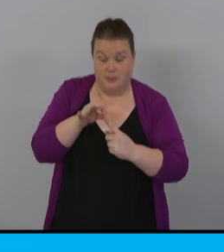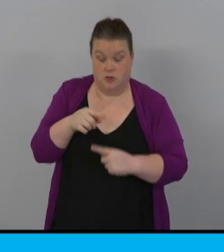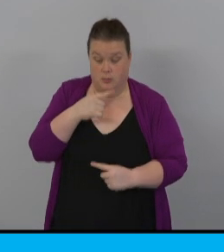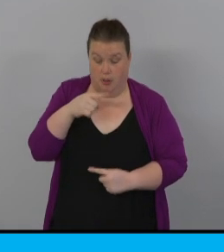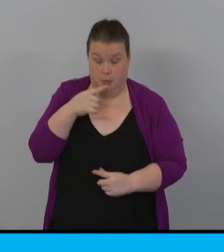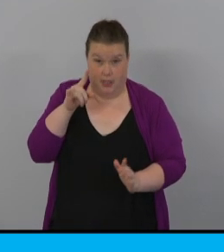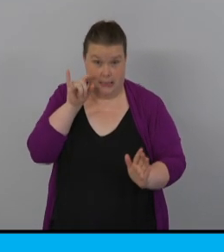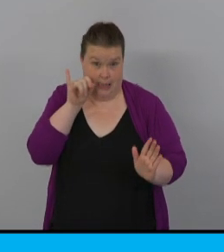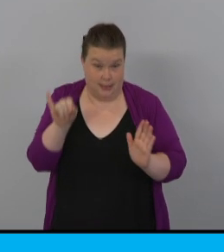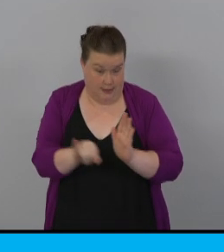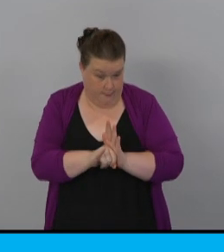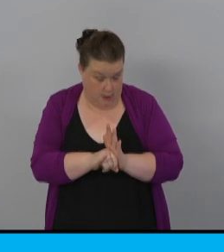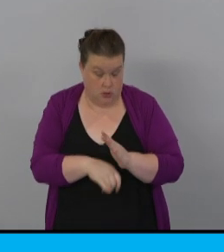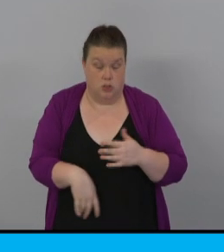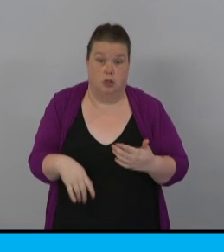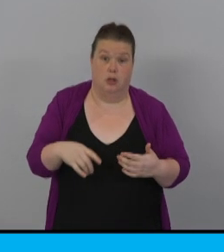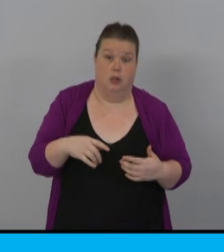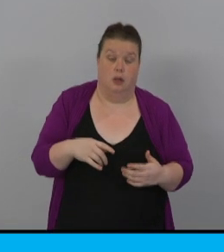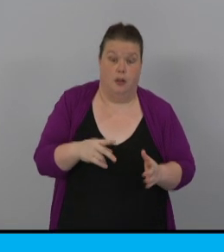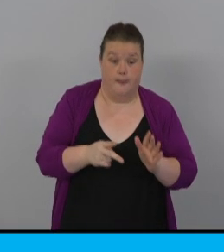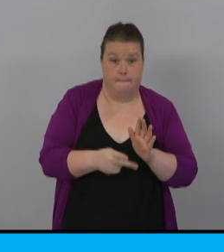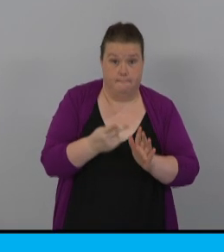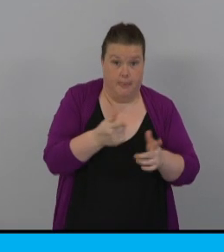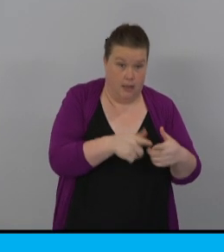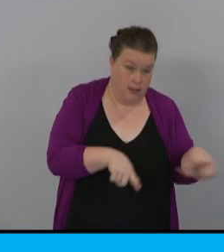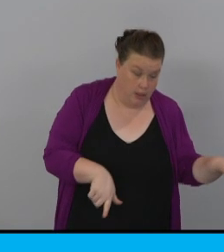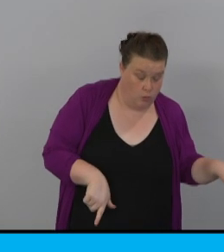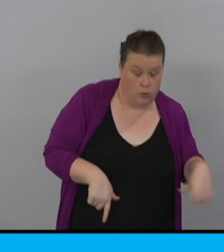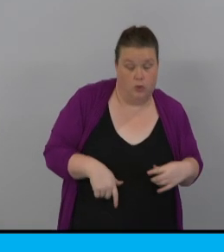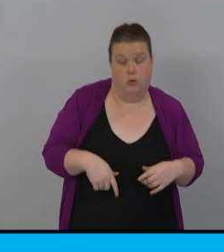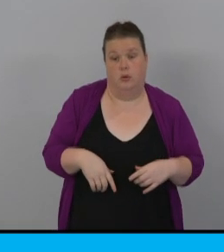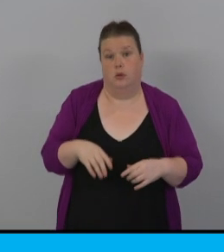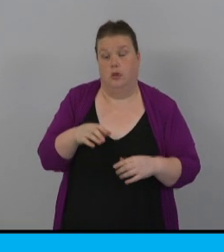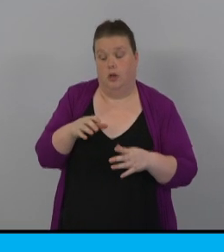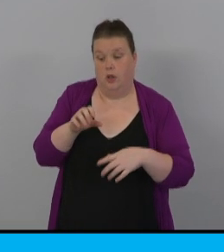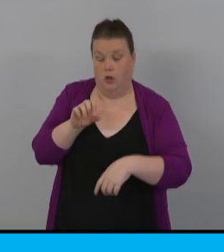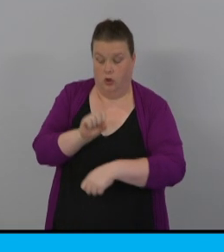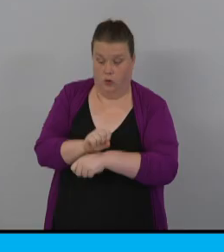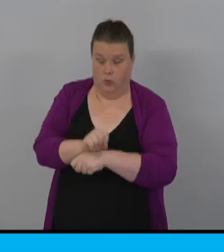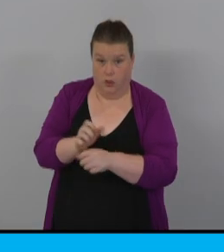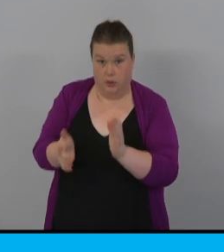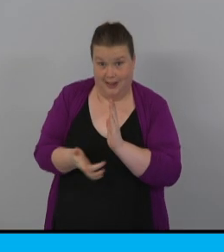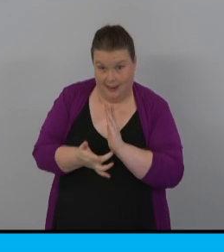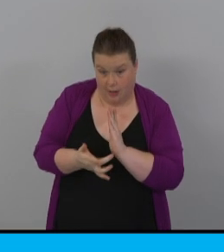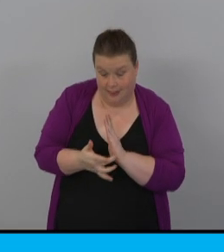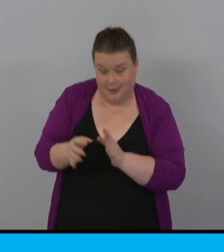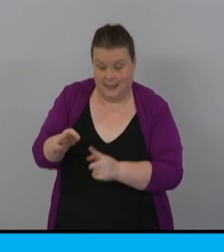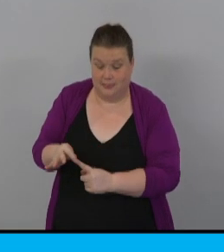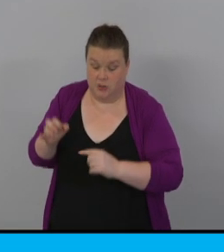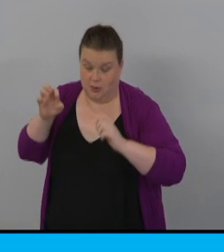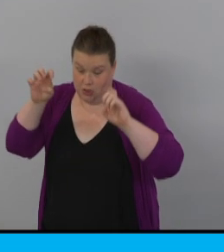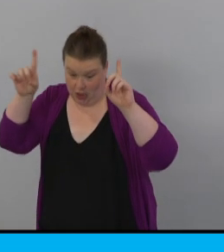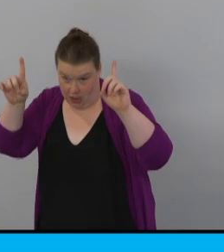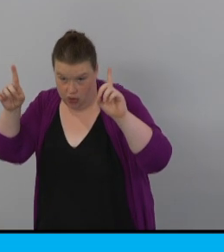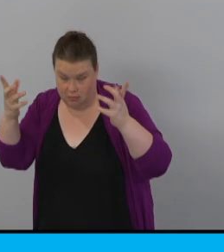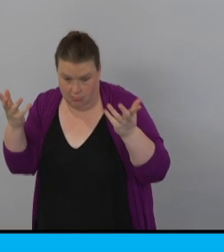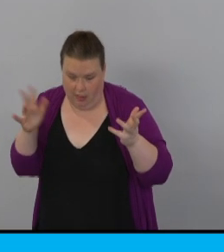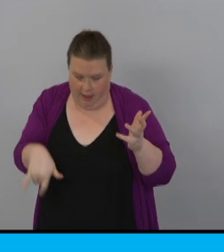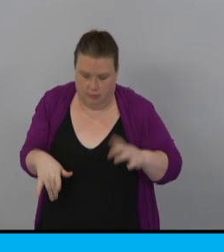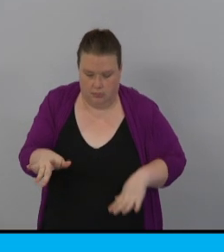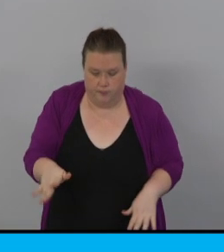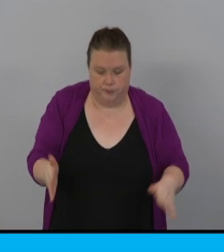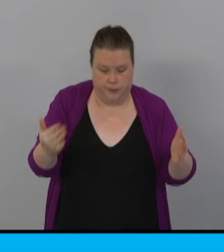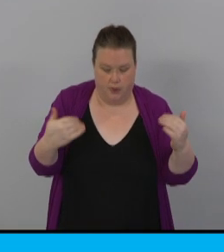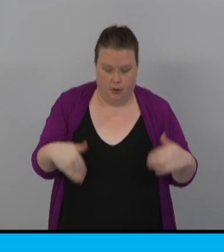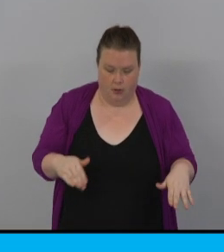as bilingual or special ed, career and technology. Then our property values and wealth,